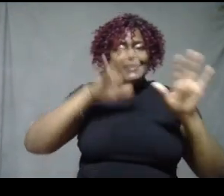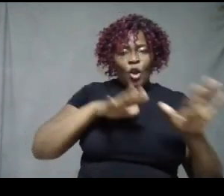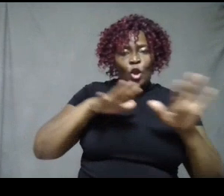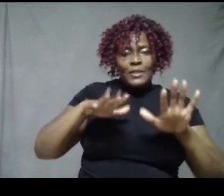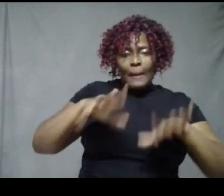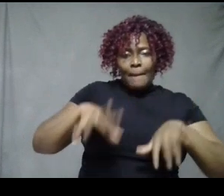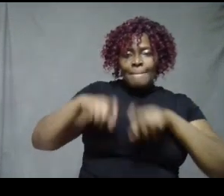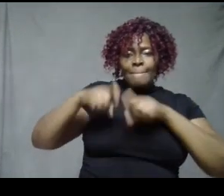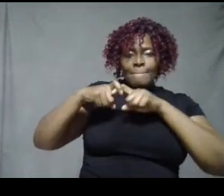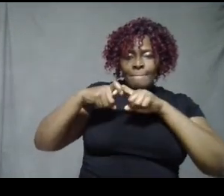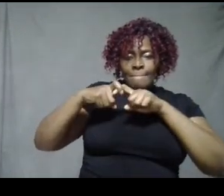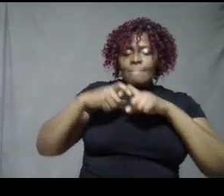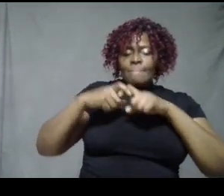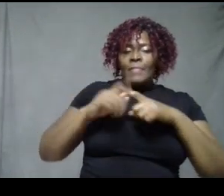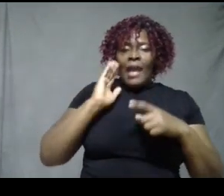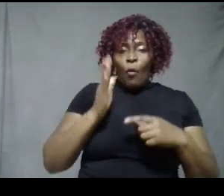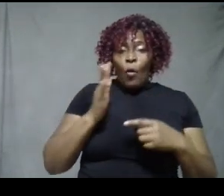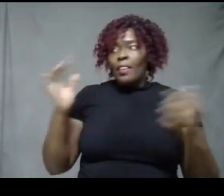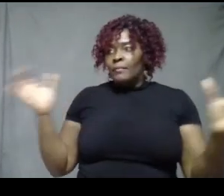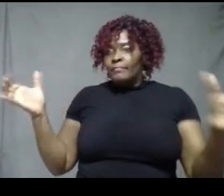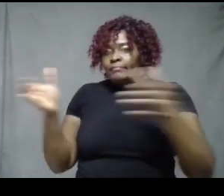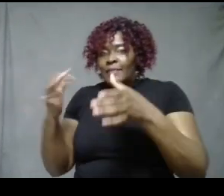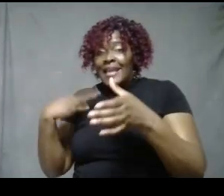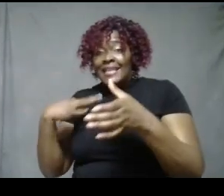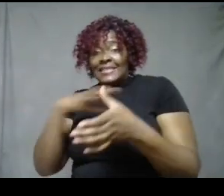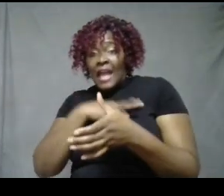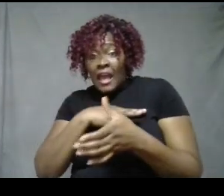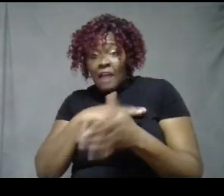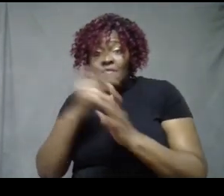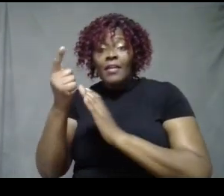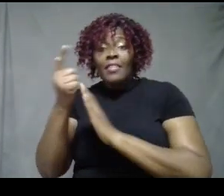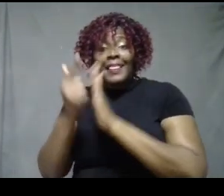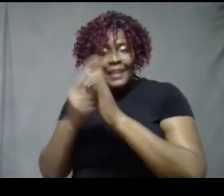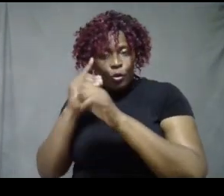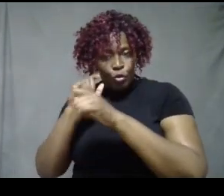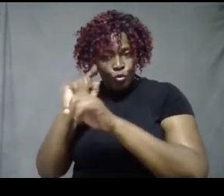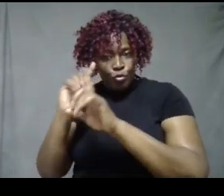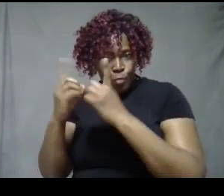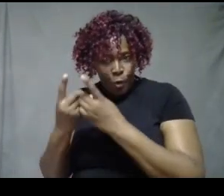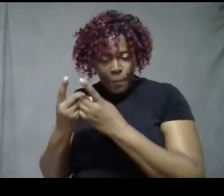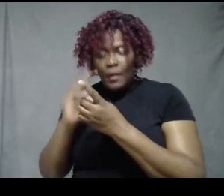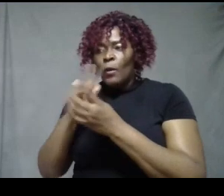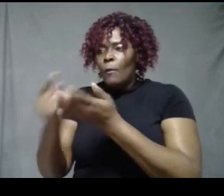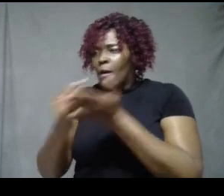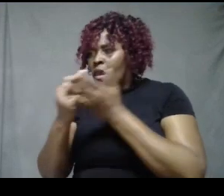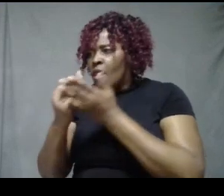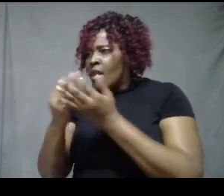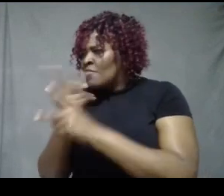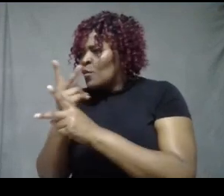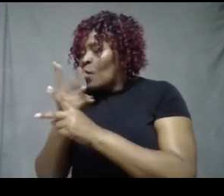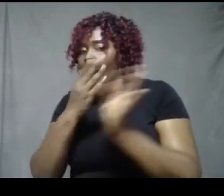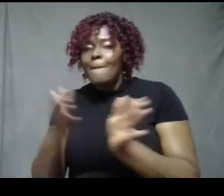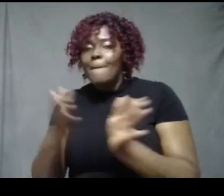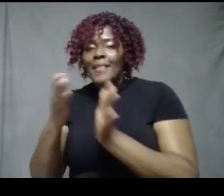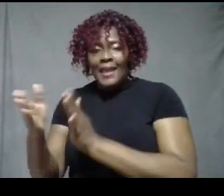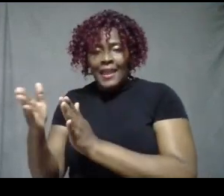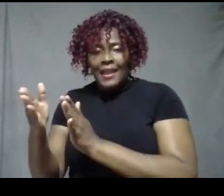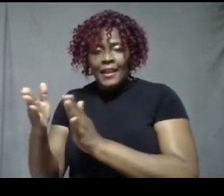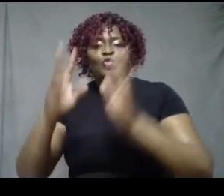I'll work with legal. We'll come up with a plan to verify the veracity of the complaint or